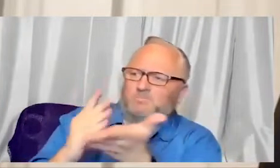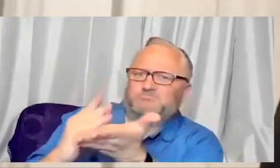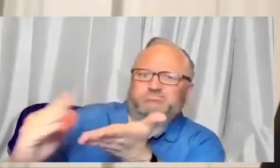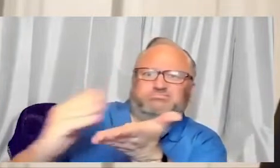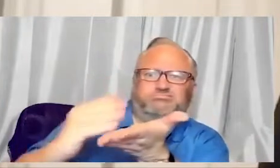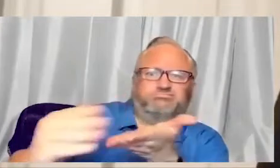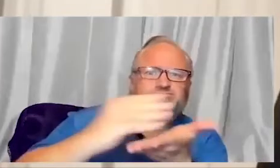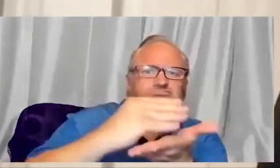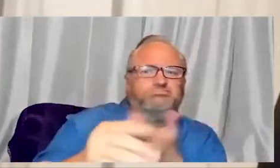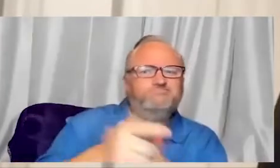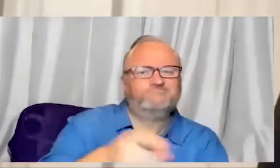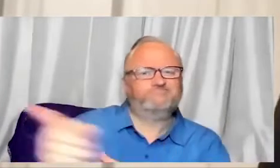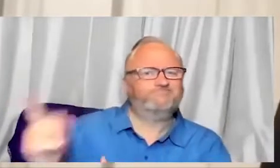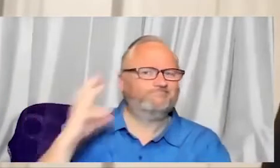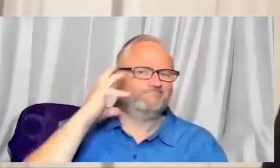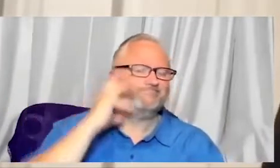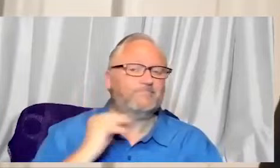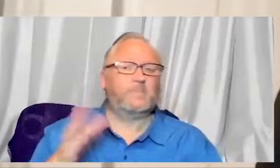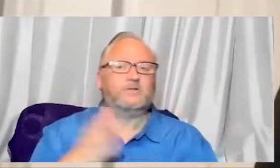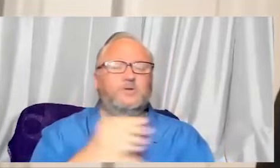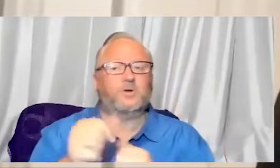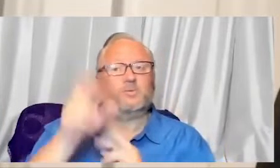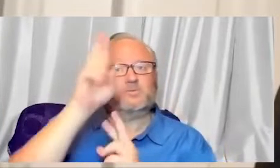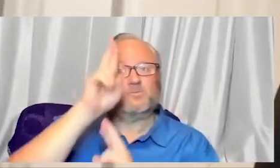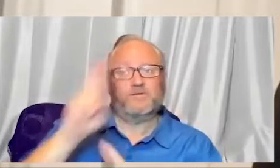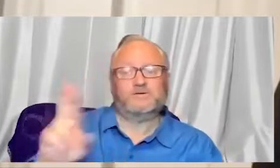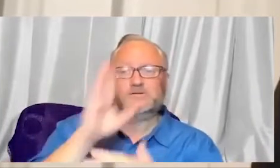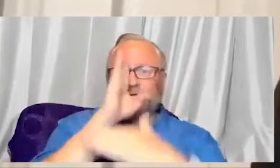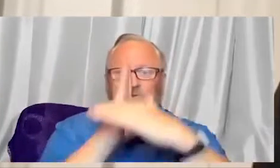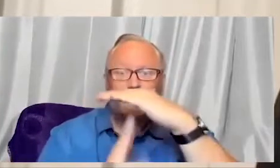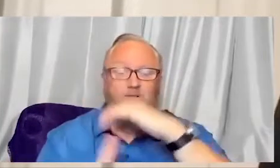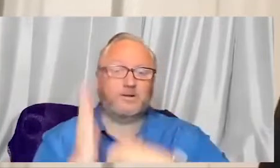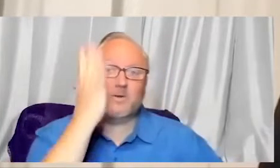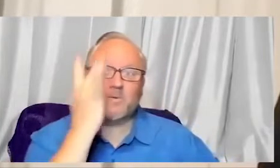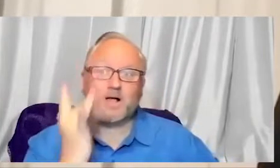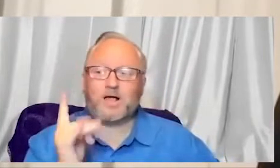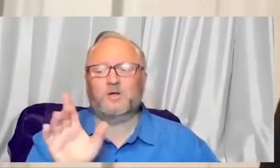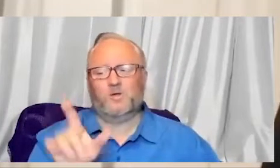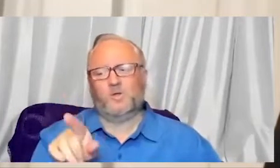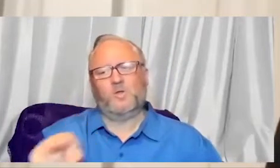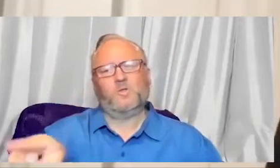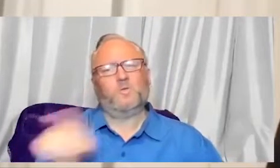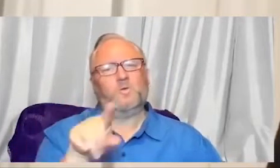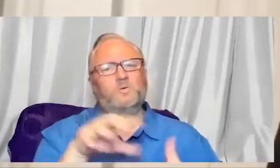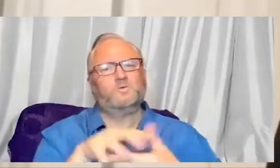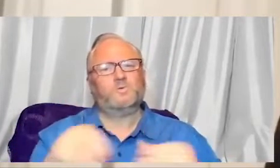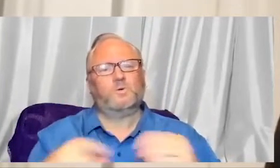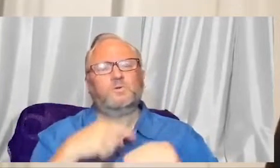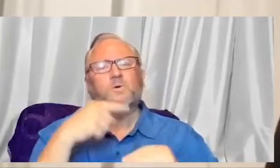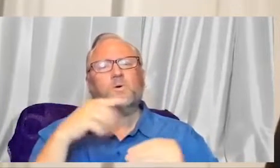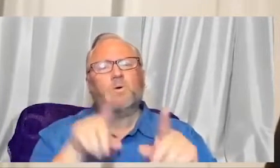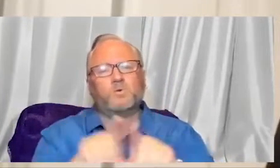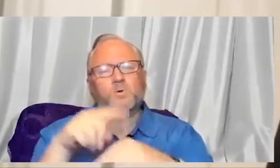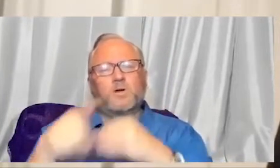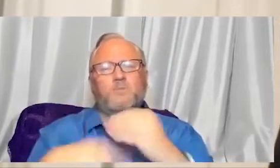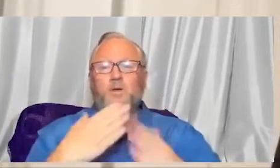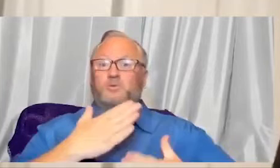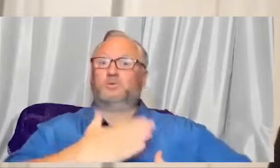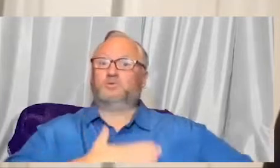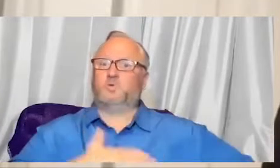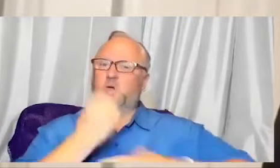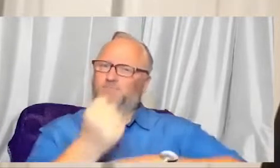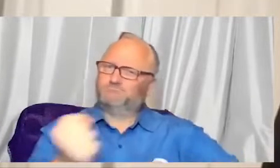these stories with reverence and humility because they are stories of joy and triumph in the face of